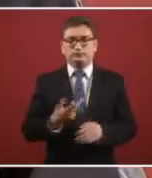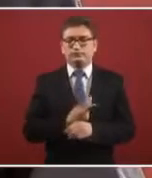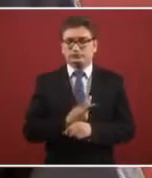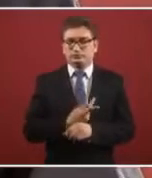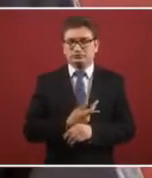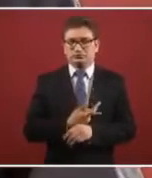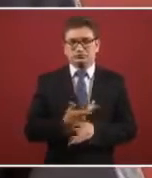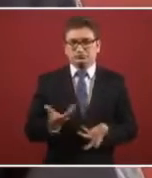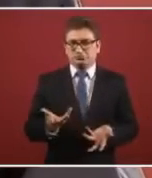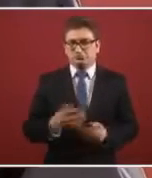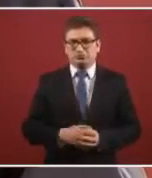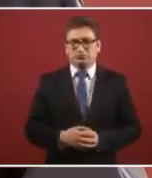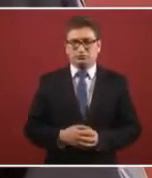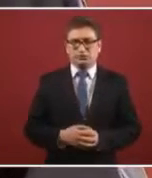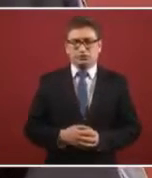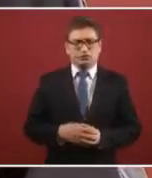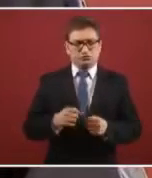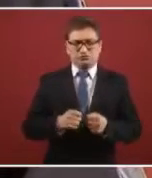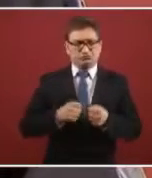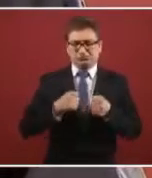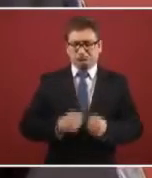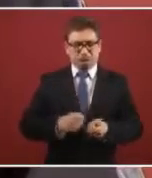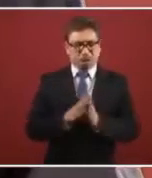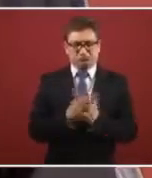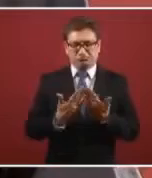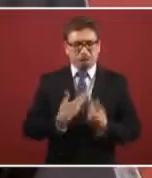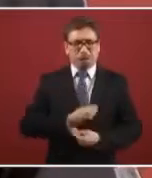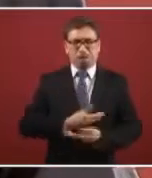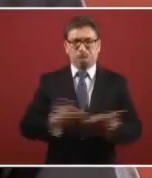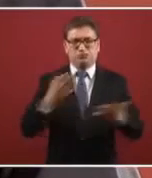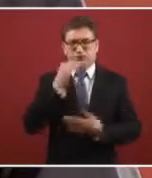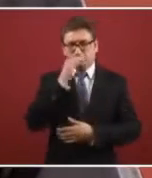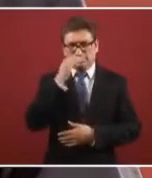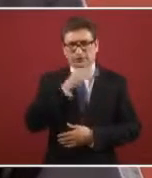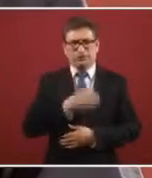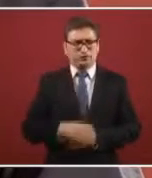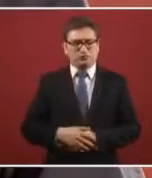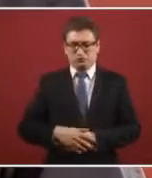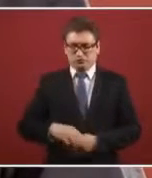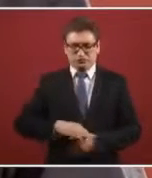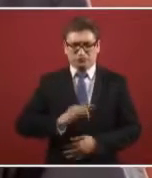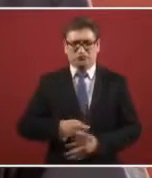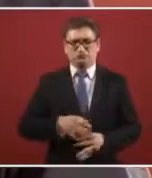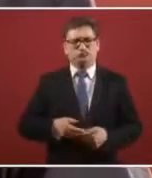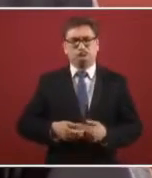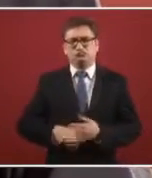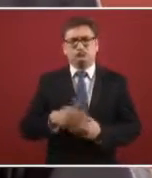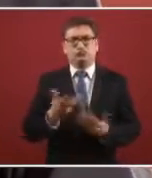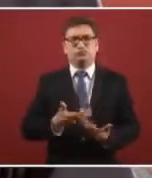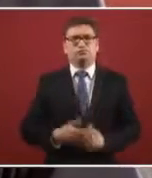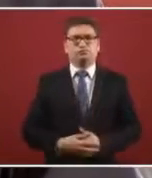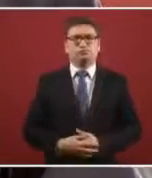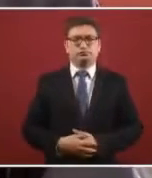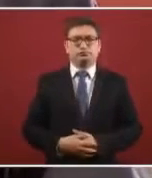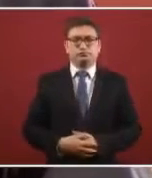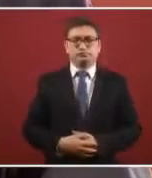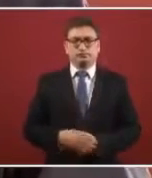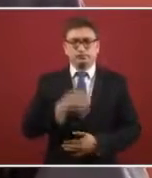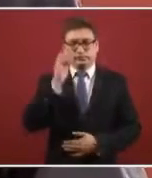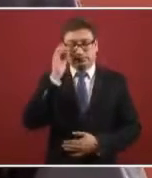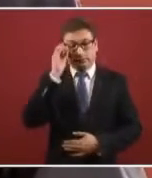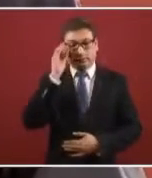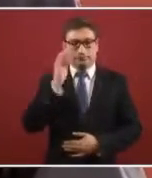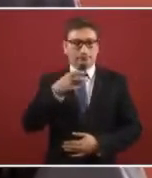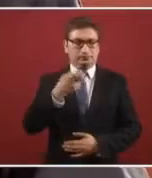logró they gained establecer la entrega de establishing libros de texto the gratuitos. textbooks free to the people. Entonces